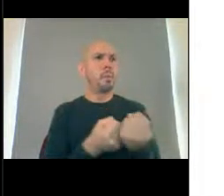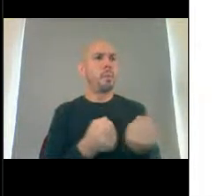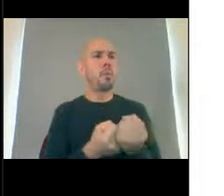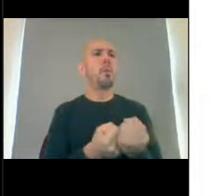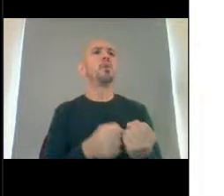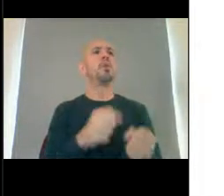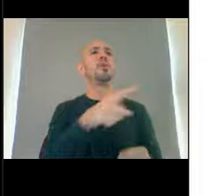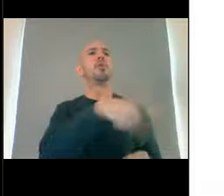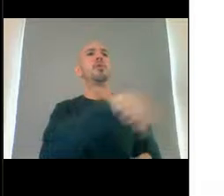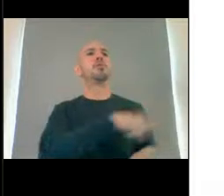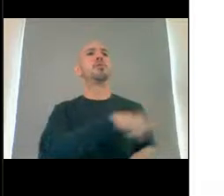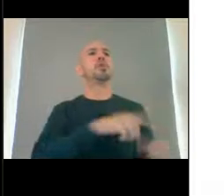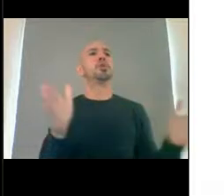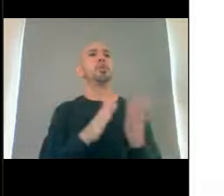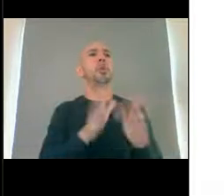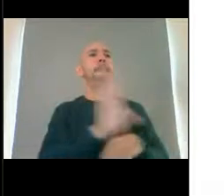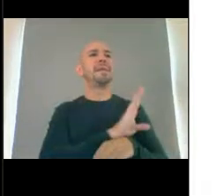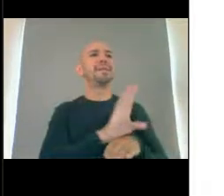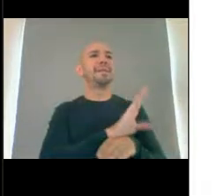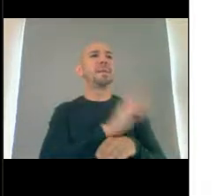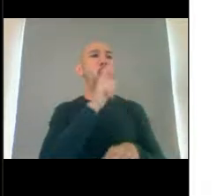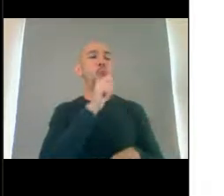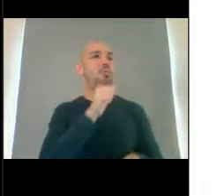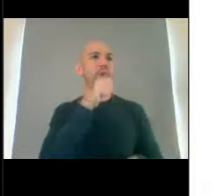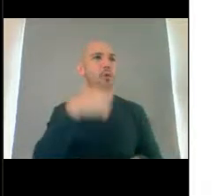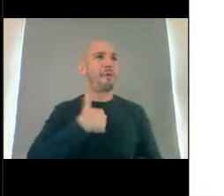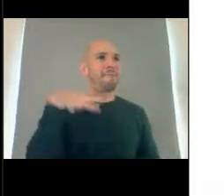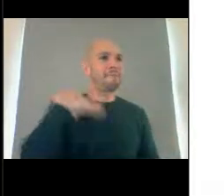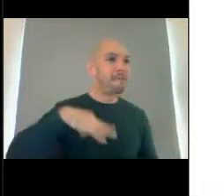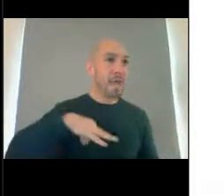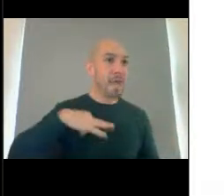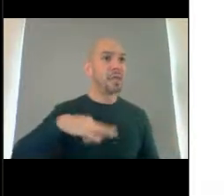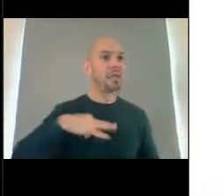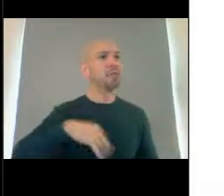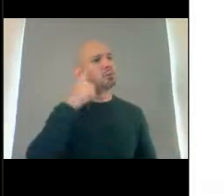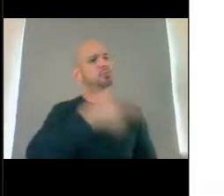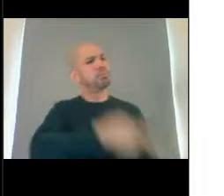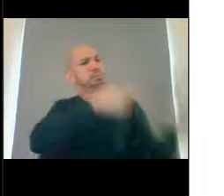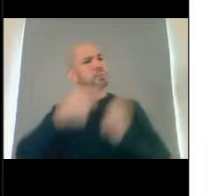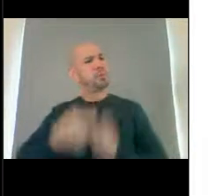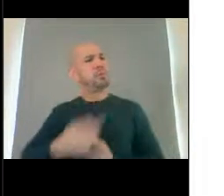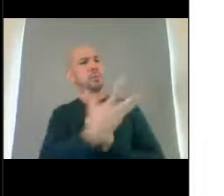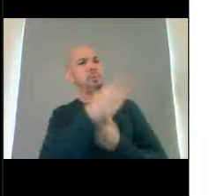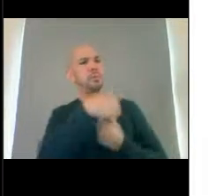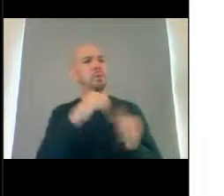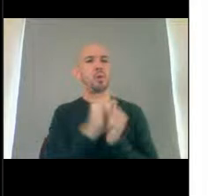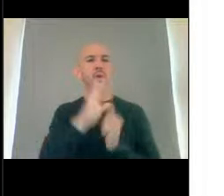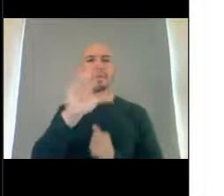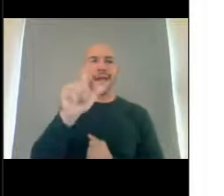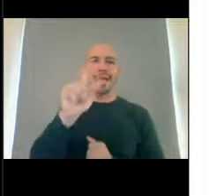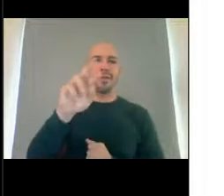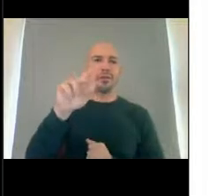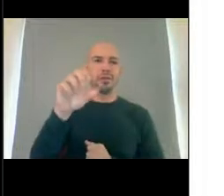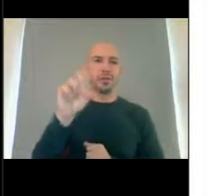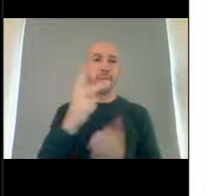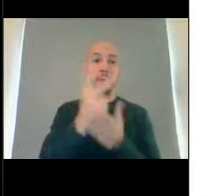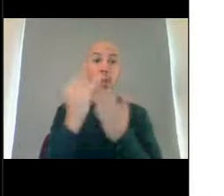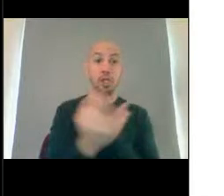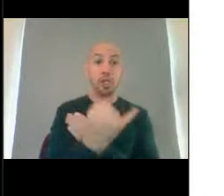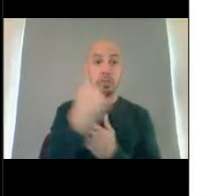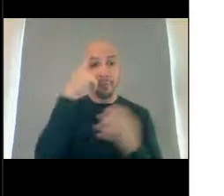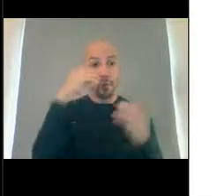uh small business participation in caltrans projects and that includes through public engagement and so